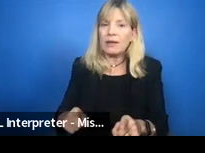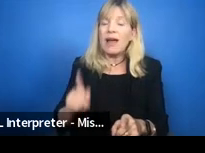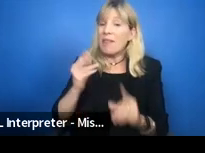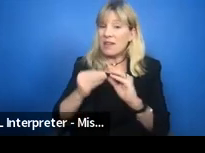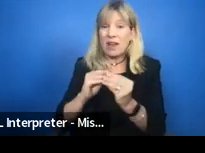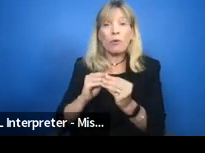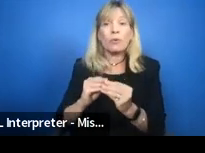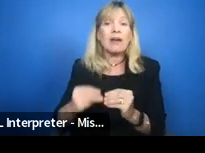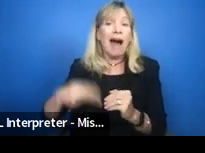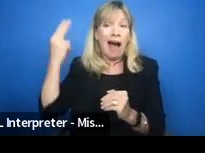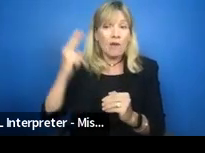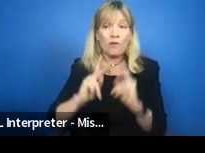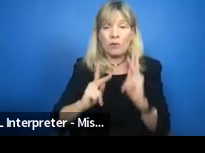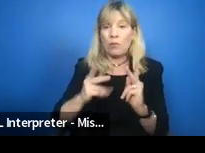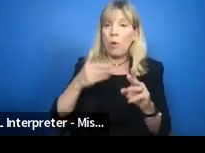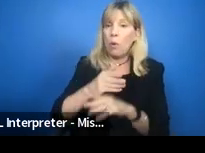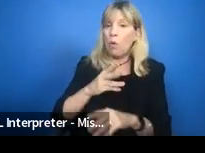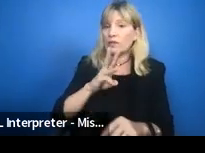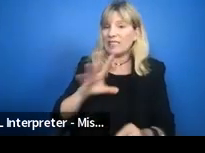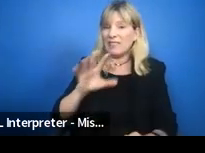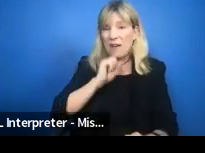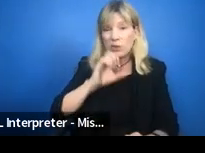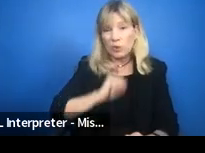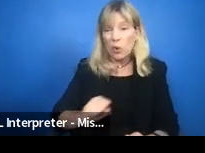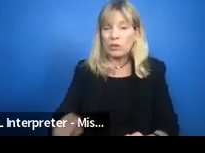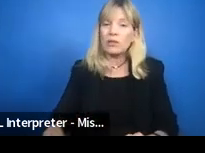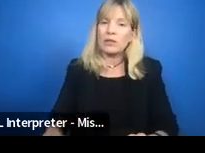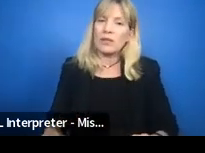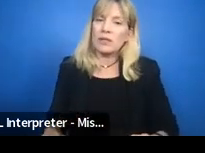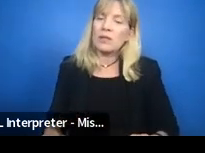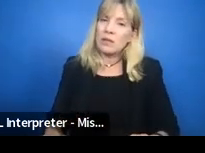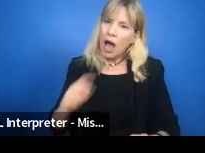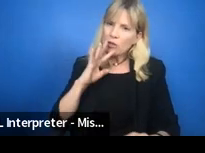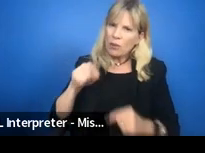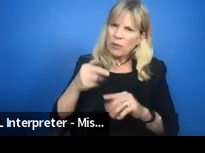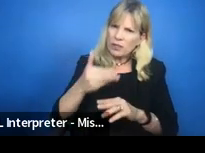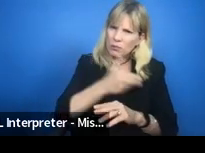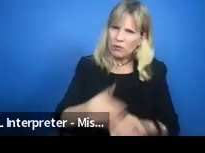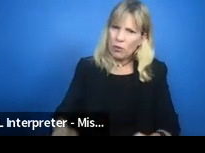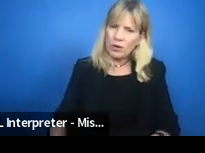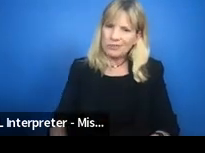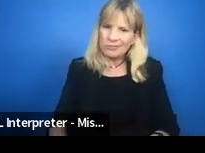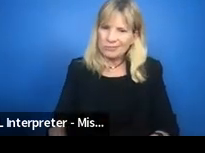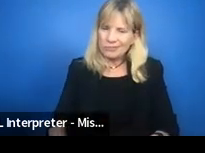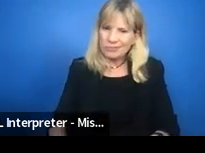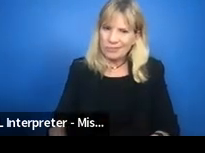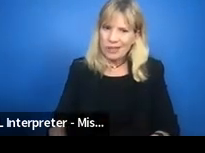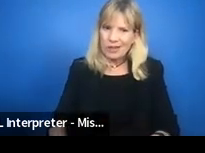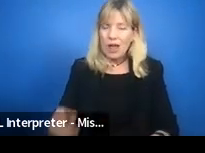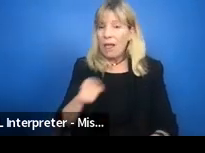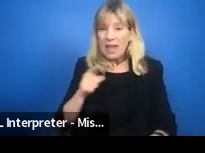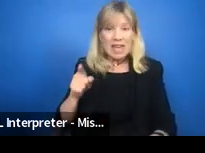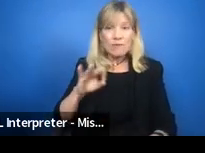was much higher for folks 65 and older. And I discussed earlier how many folks haven't been through Medicaid